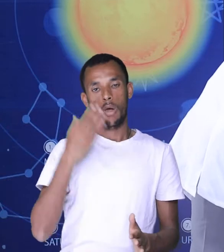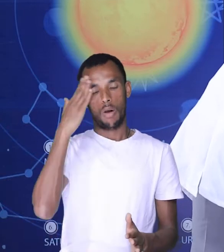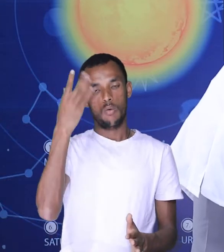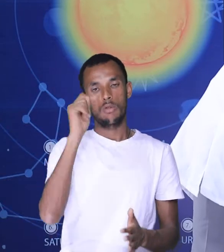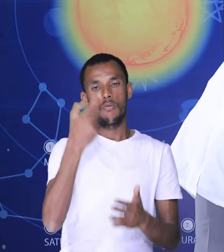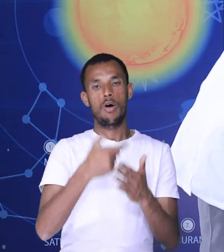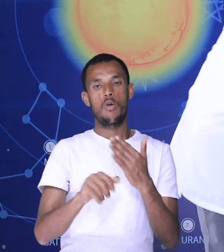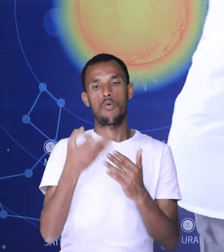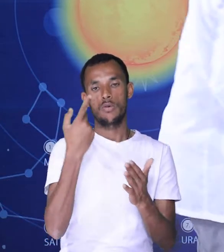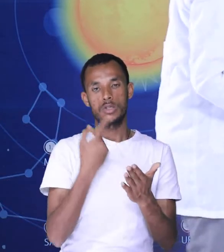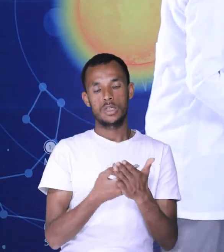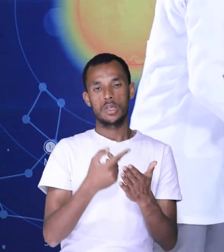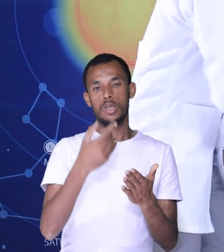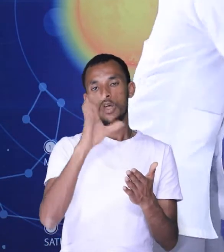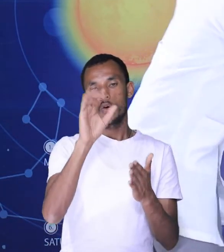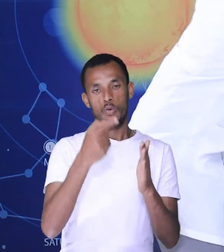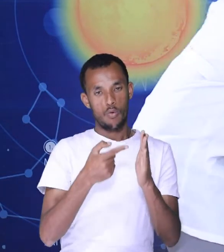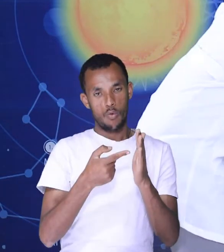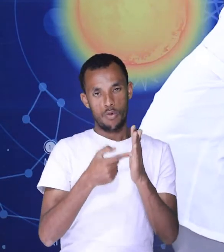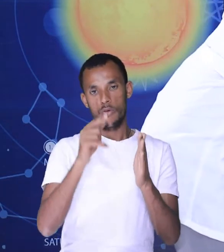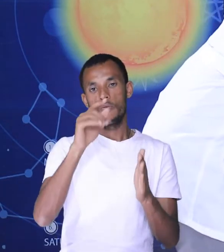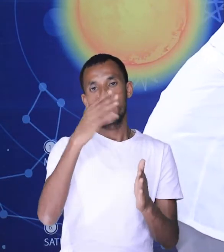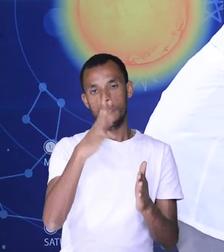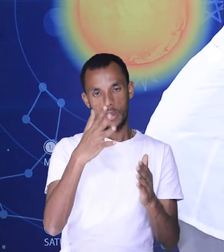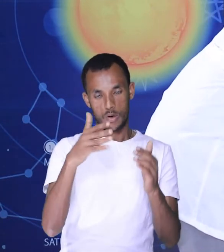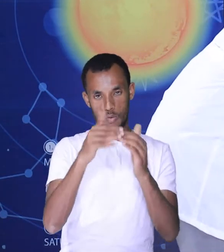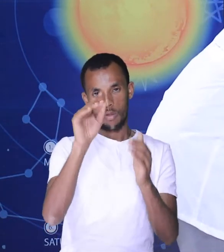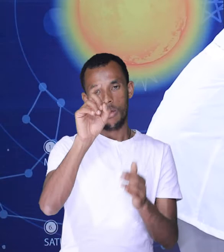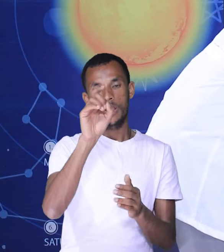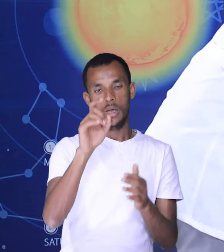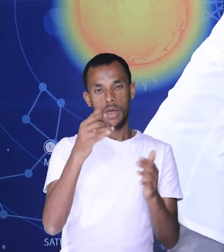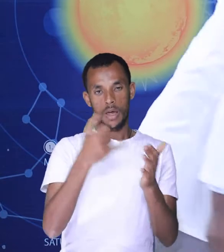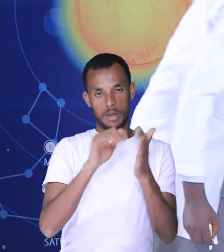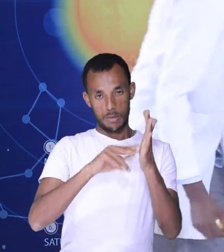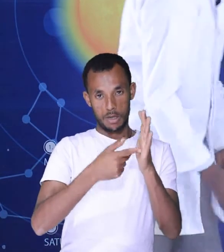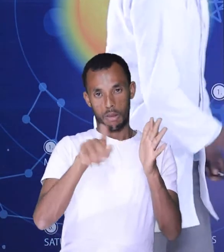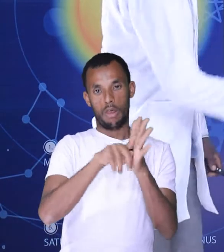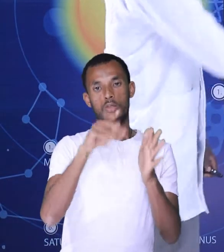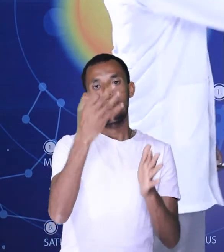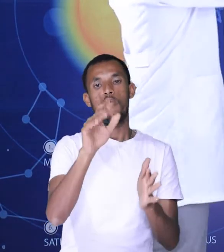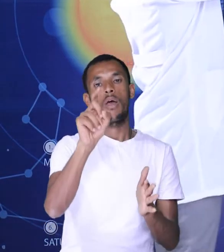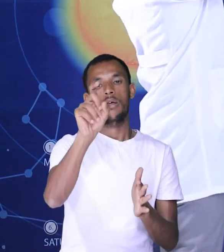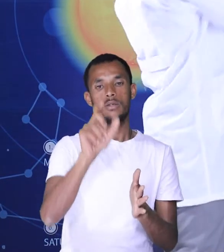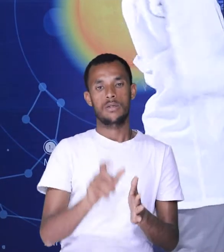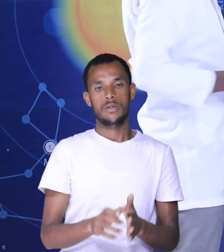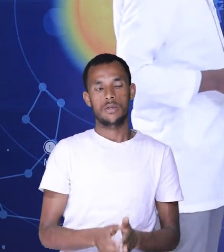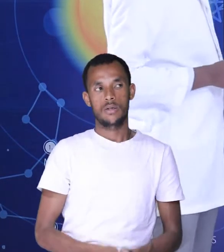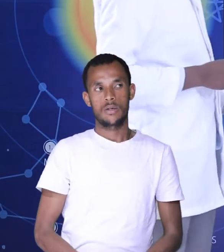of this, cos 15 degree equals to x. That is negative of x. Negative of